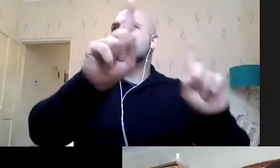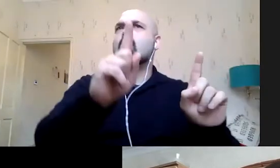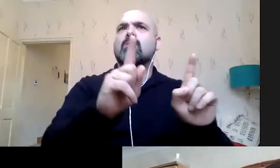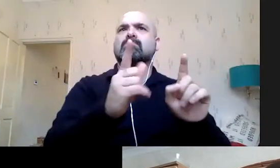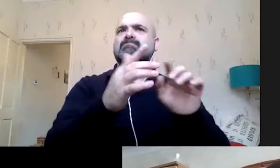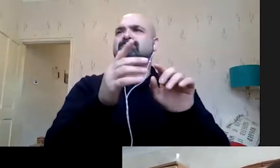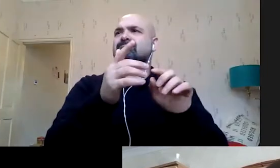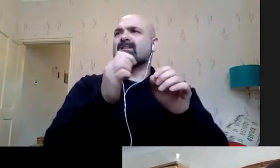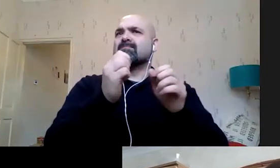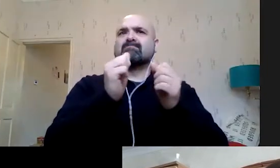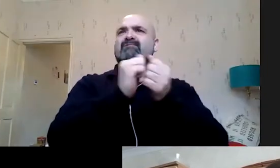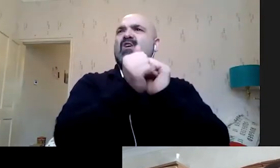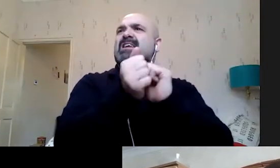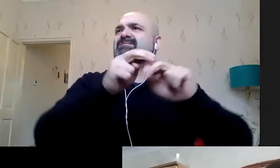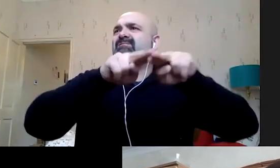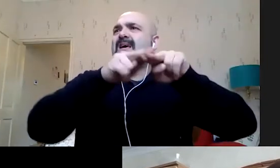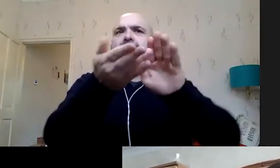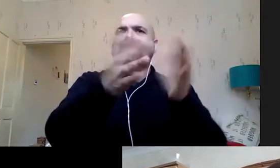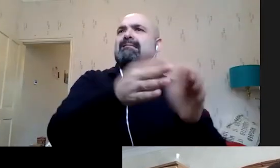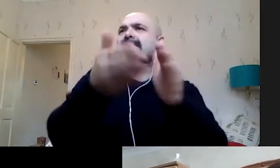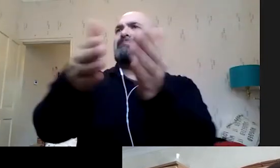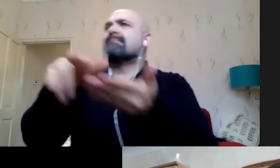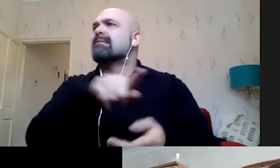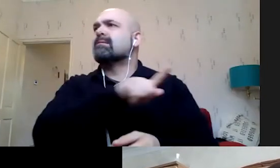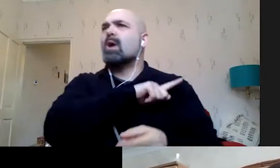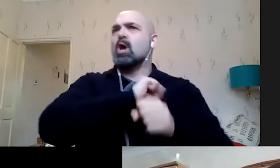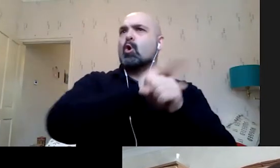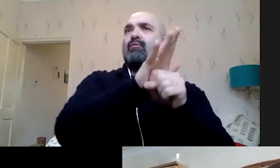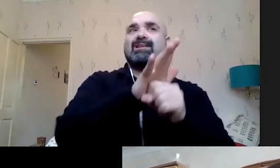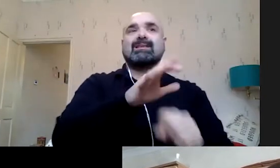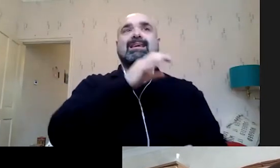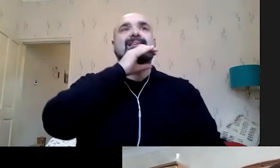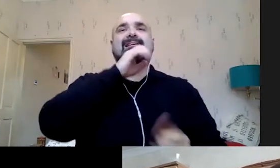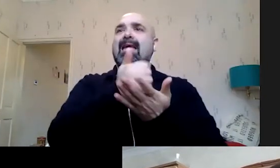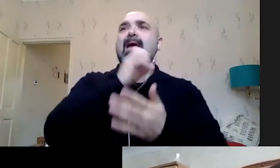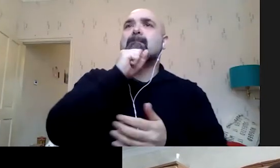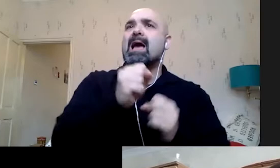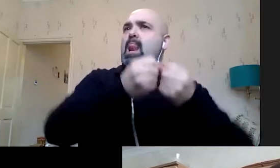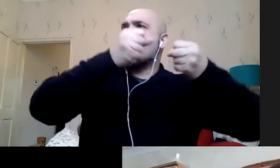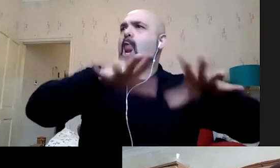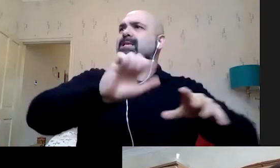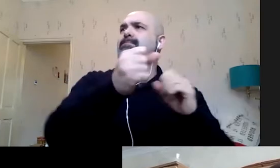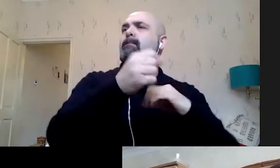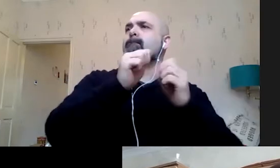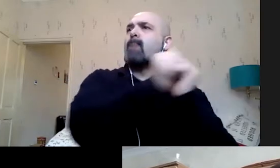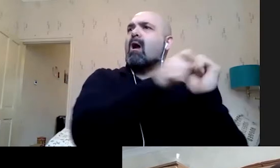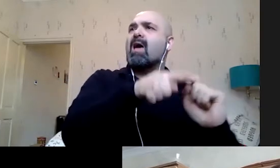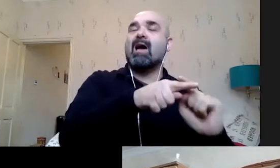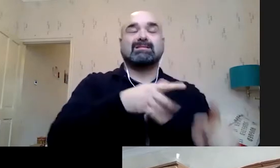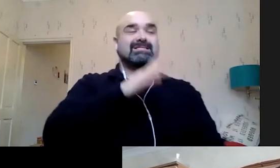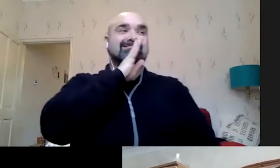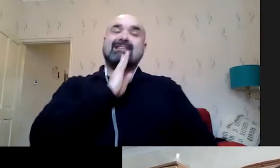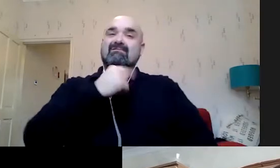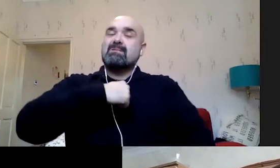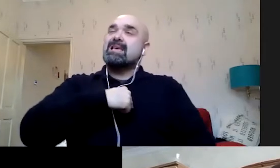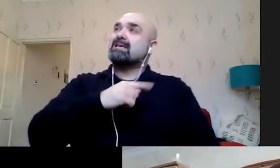to see a gay man who'd lost his partner. And that was so sad. It brought back to me the awful memories of what